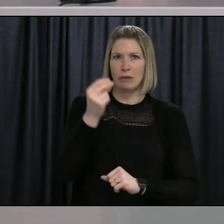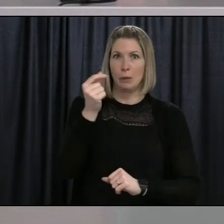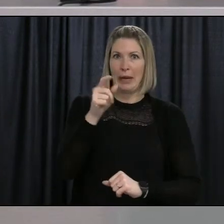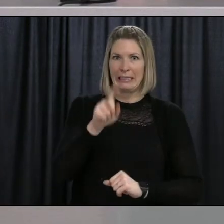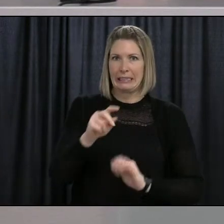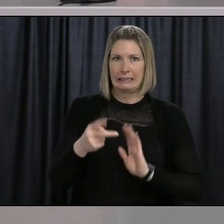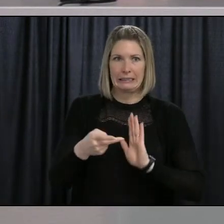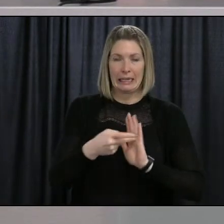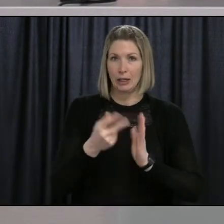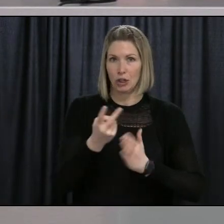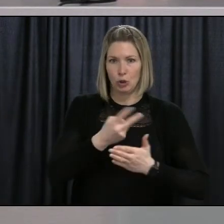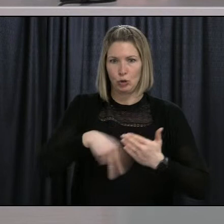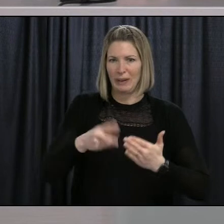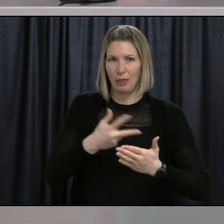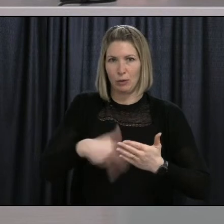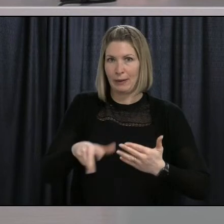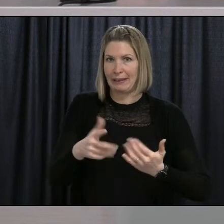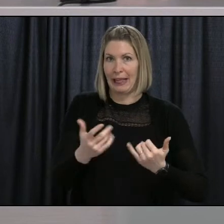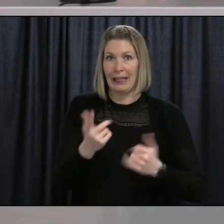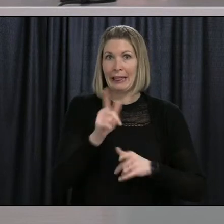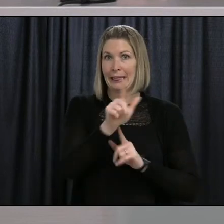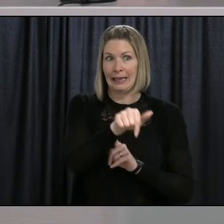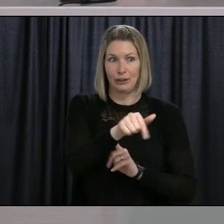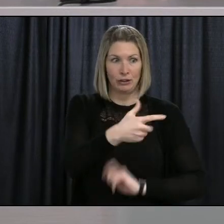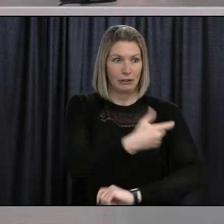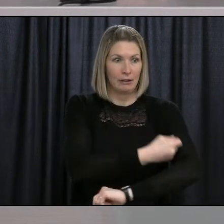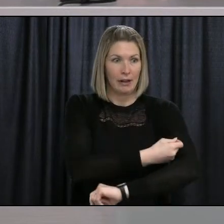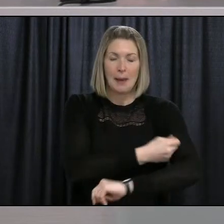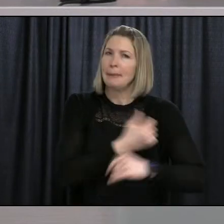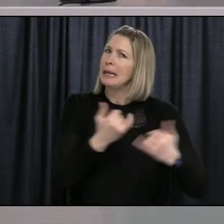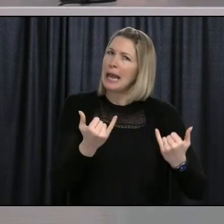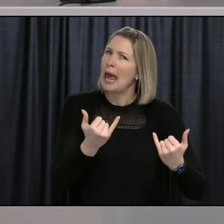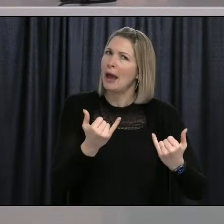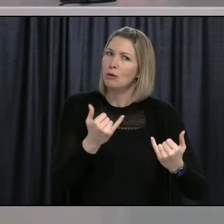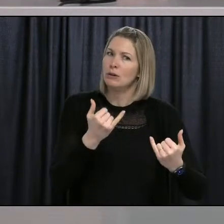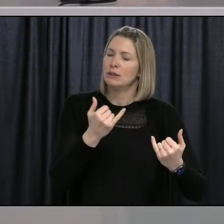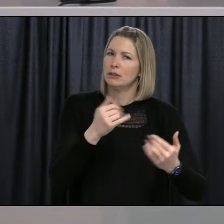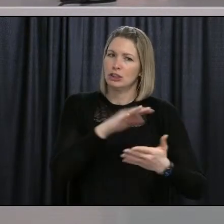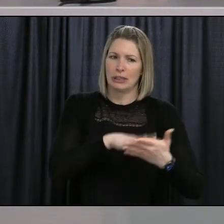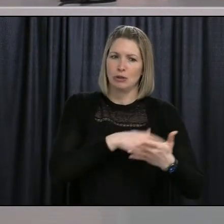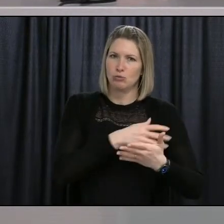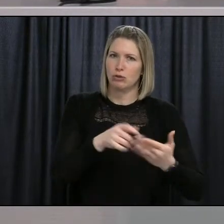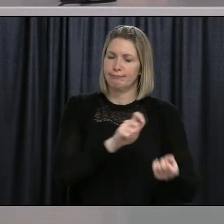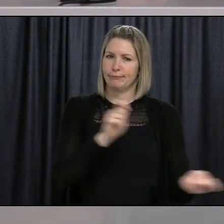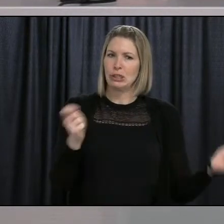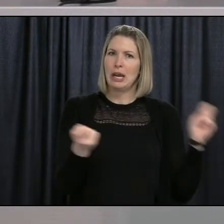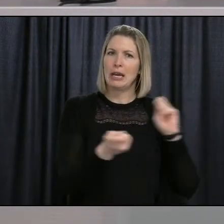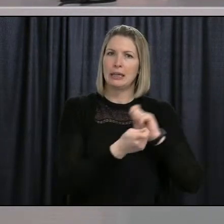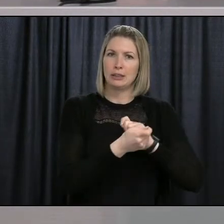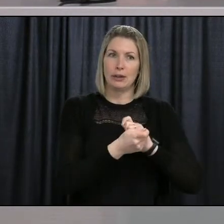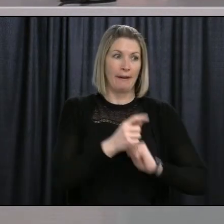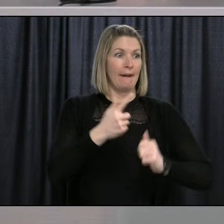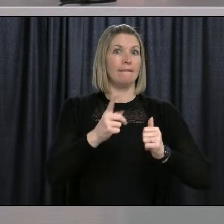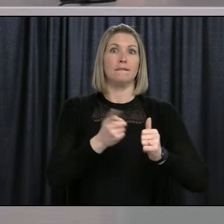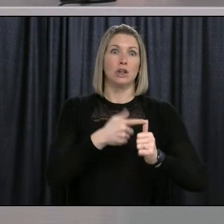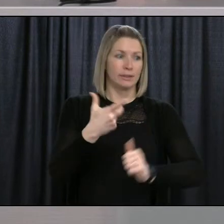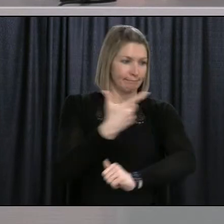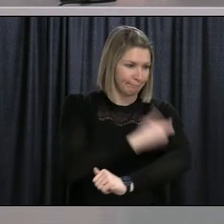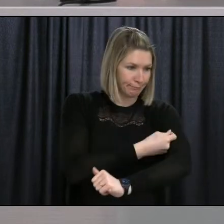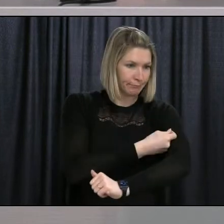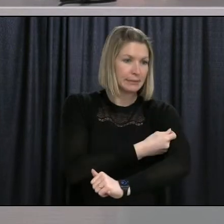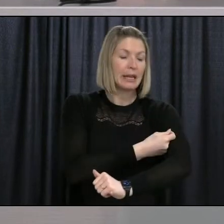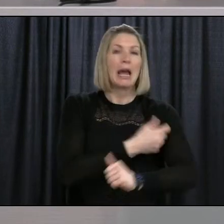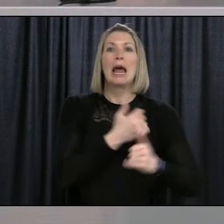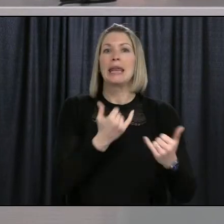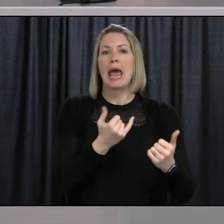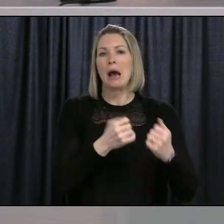have family in long-term care homes who were going to get a second shot, which we know has proven long-term protection, and are now going to have to